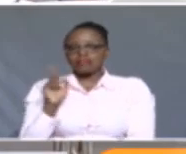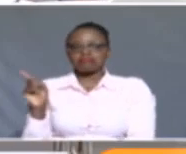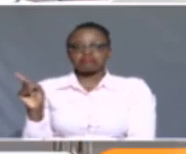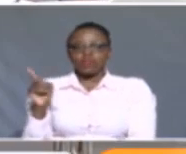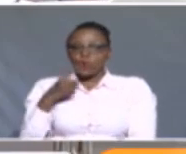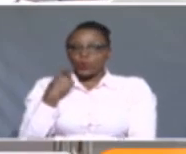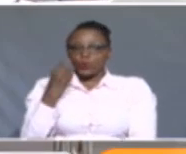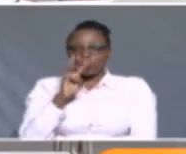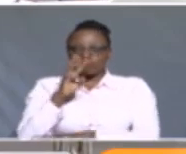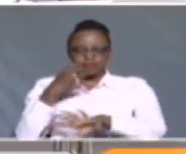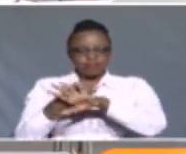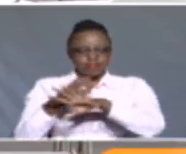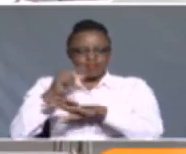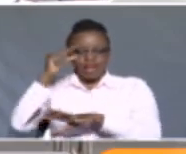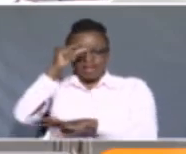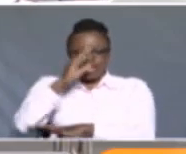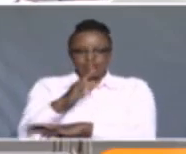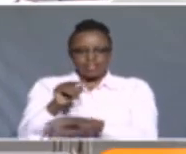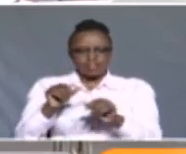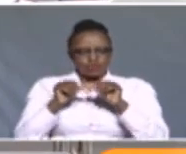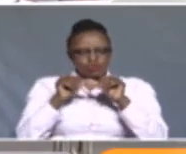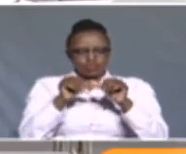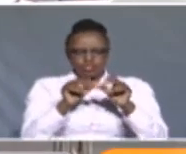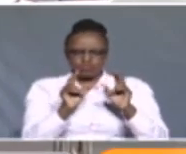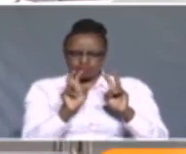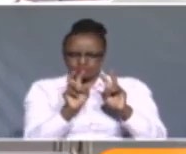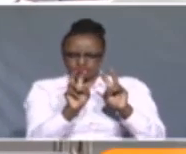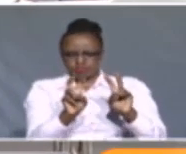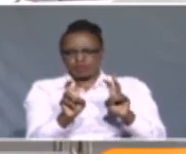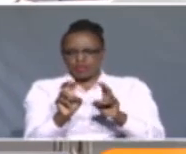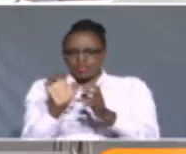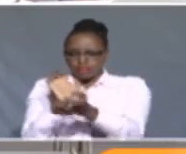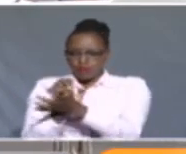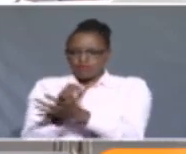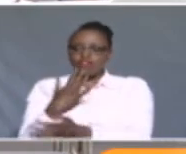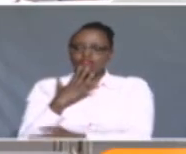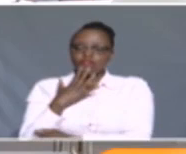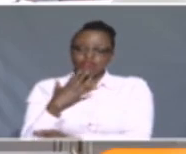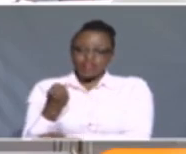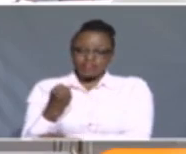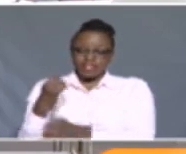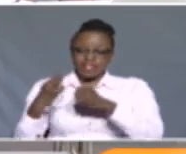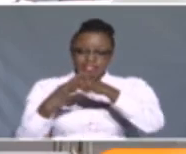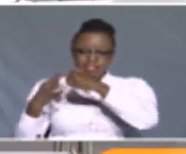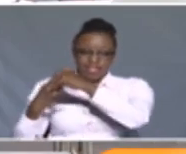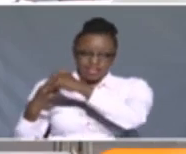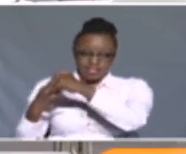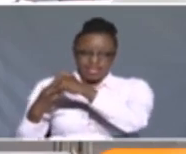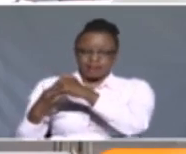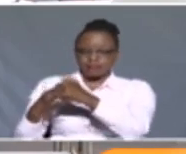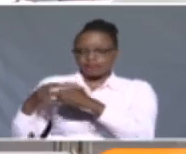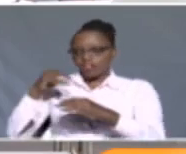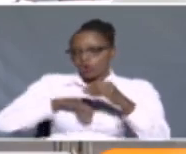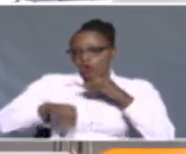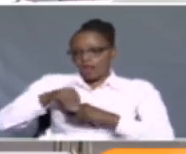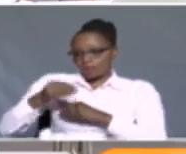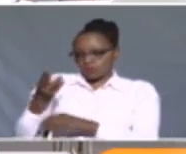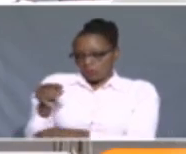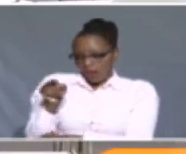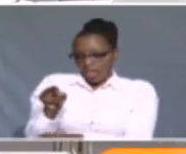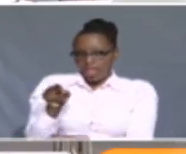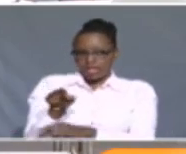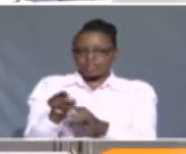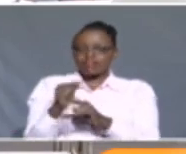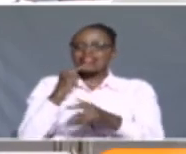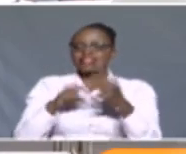Ferdinand Waititu is the Kiambu governor, is still on the spot there. The prosecution in the 588 million case against him now says that